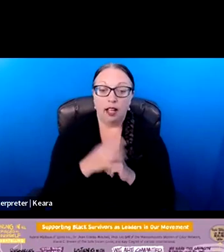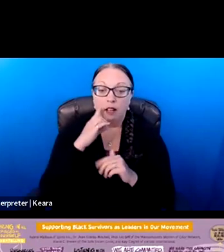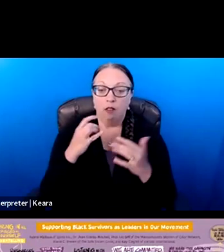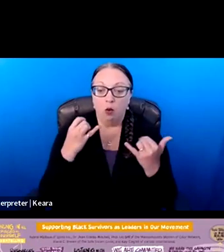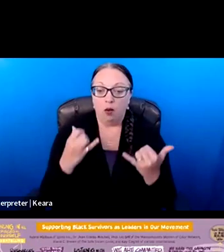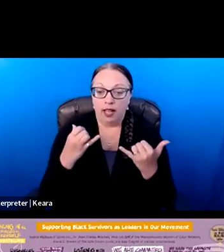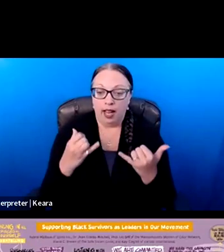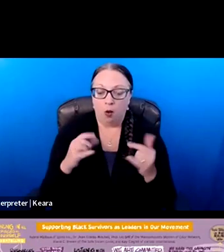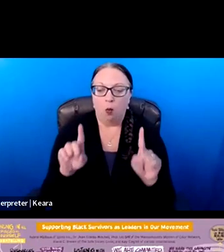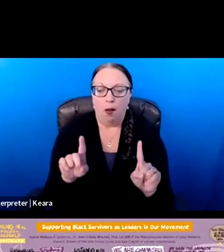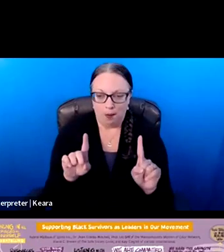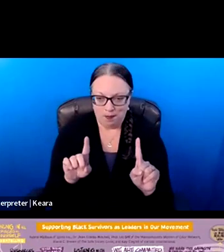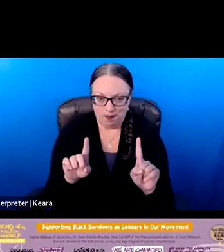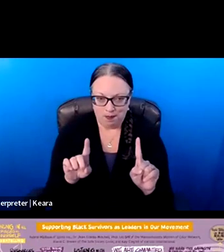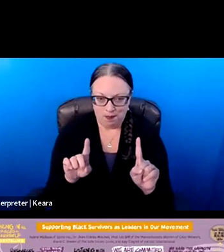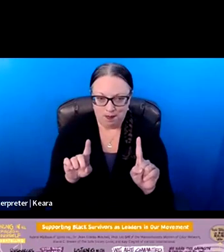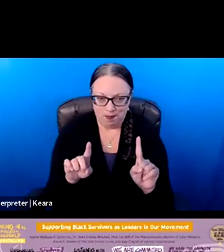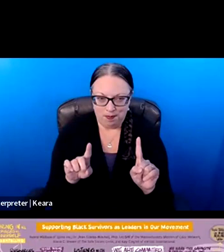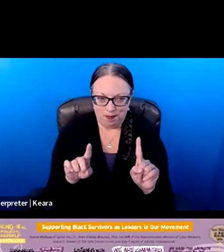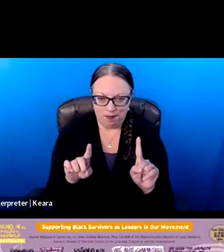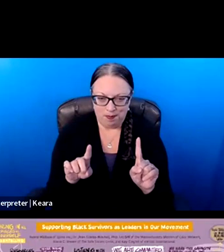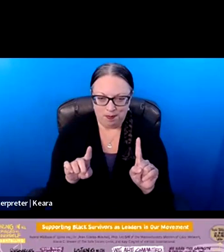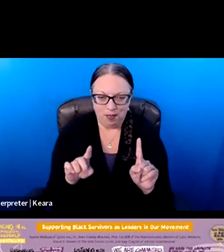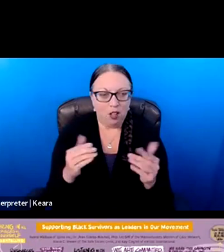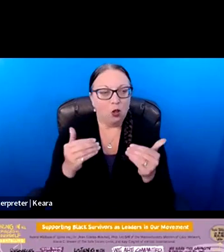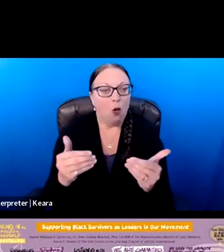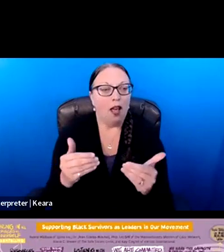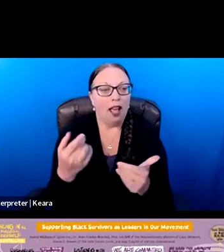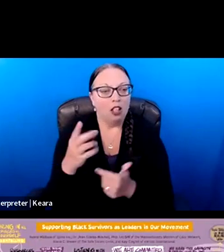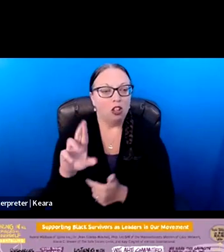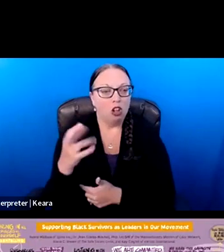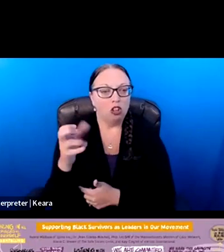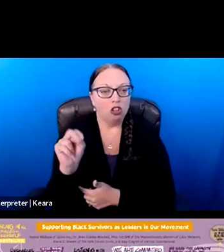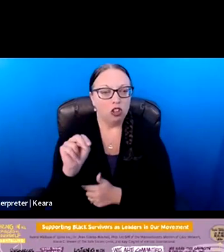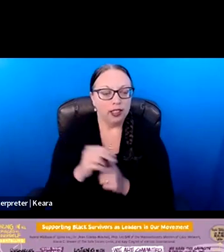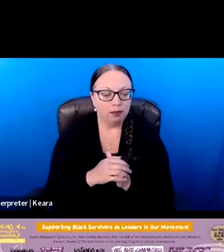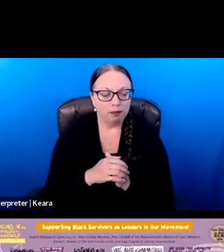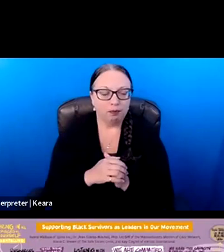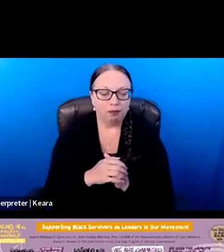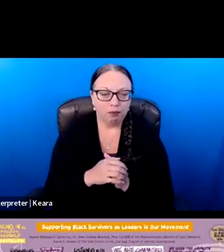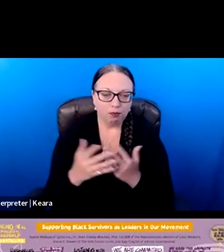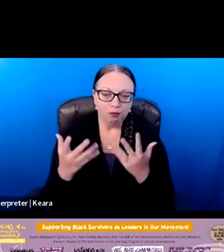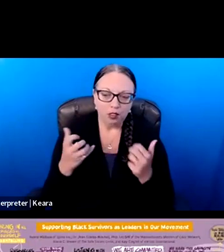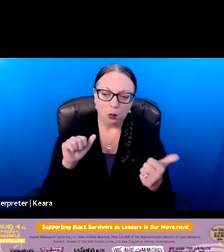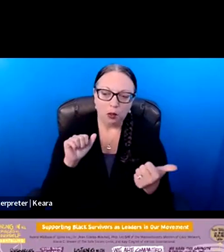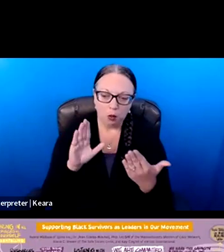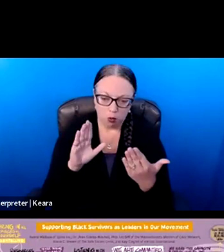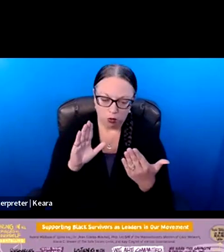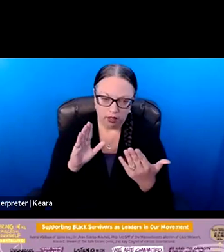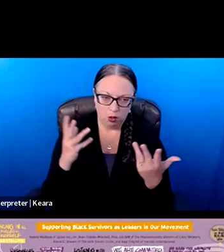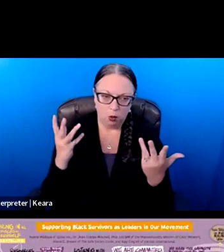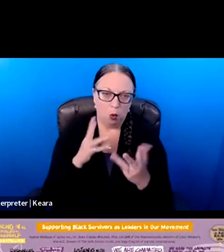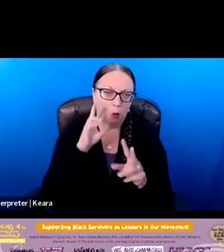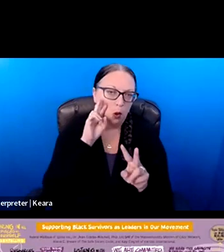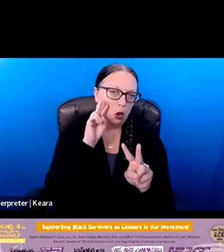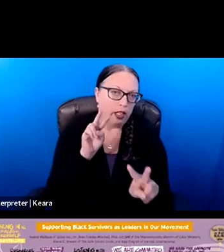meantime, well, let me give folks a second or so. Go ahead, Dr. Jean. I just wanted to address, what we're looking forward